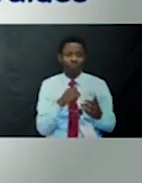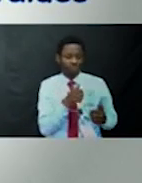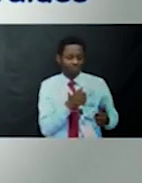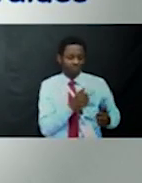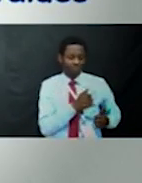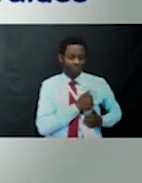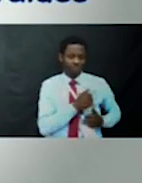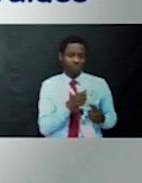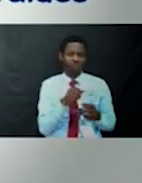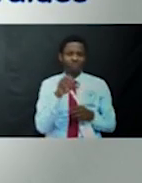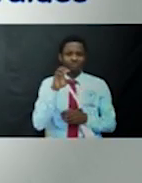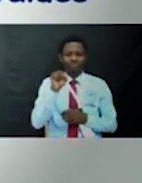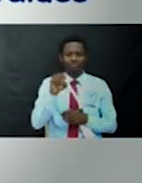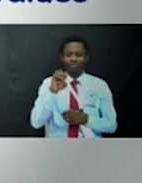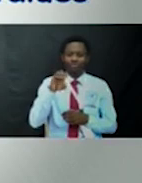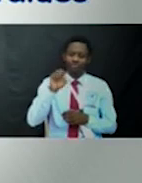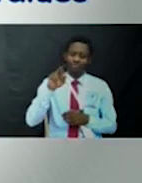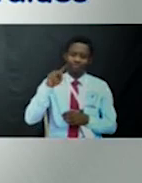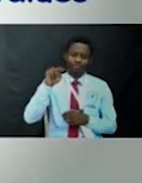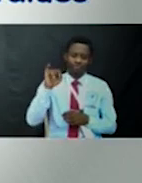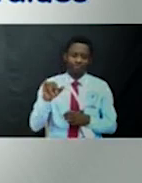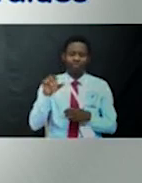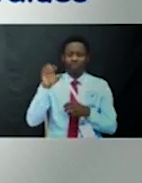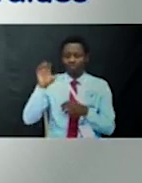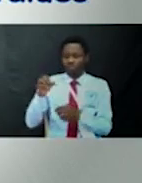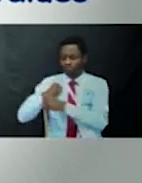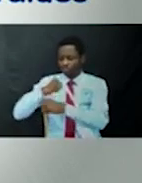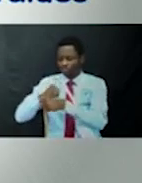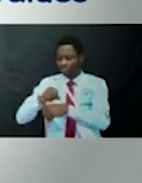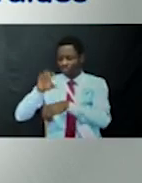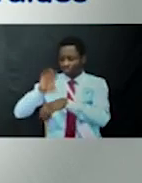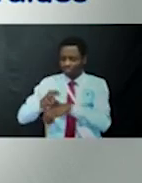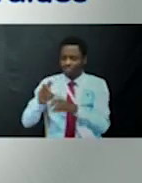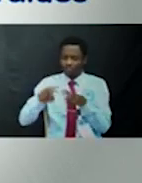core values and culture. We must protect it. Mass and